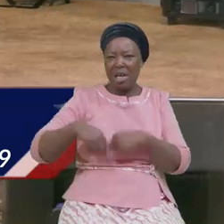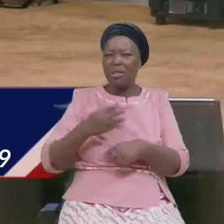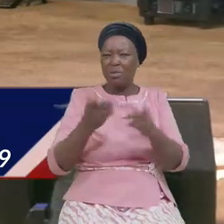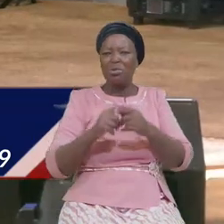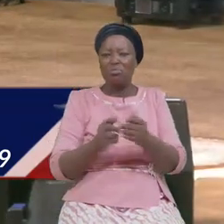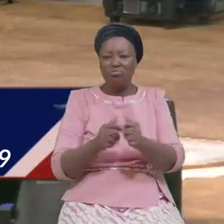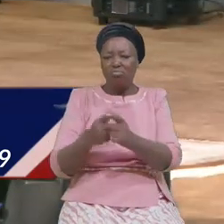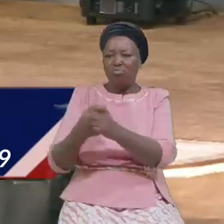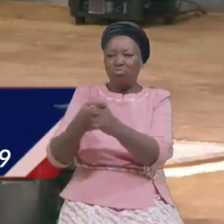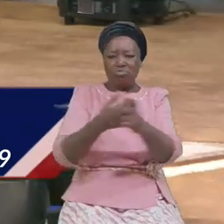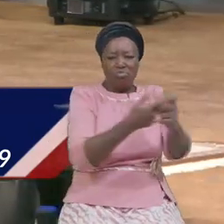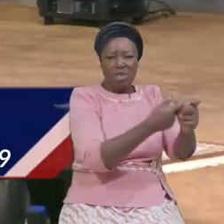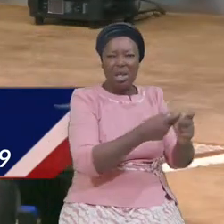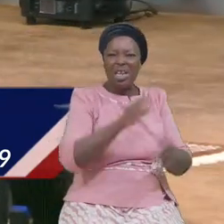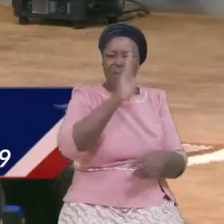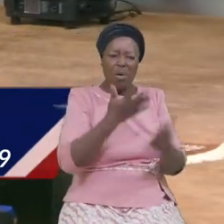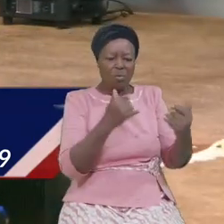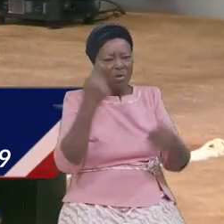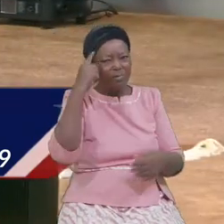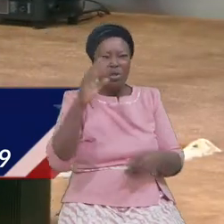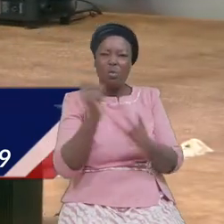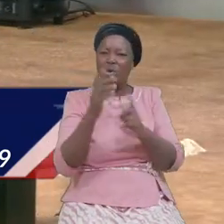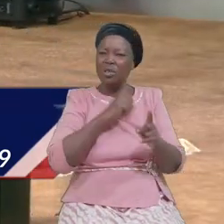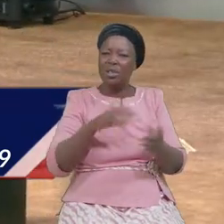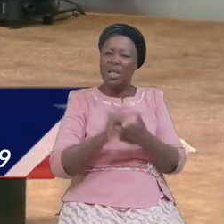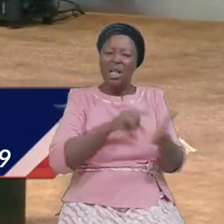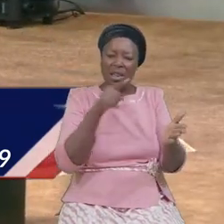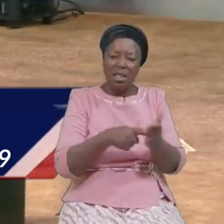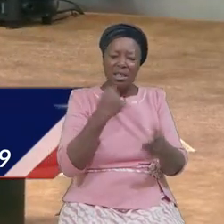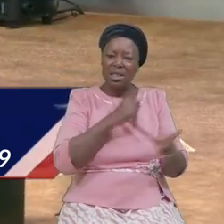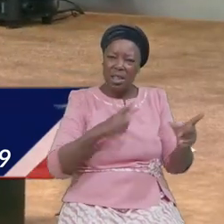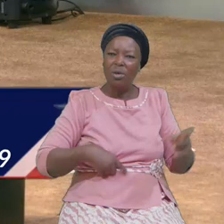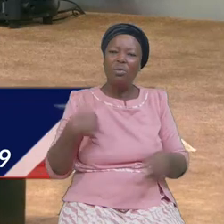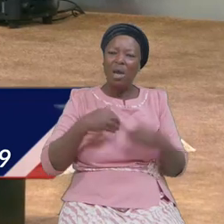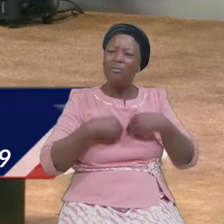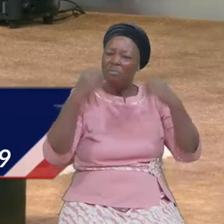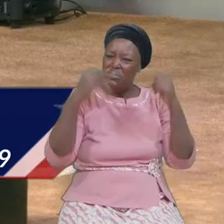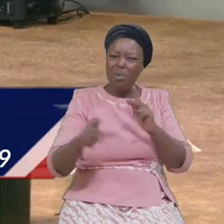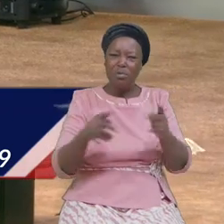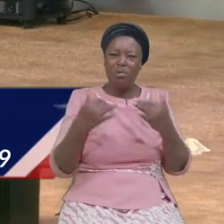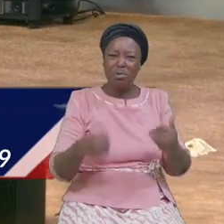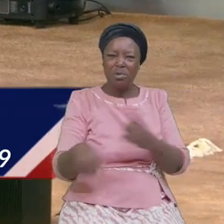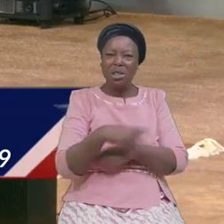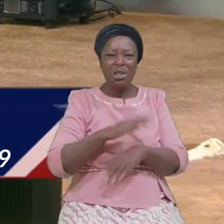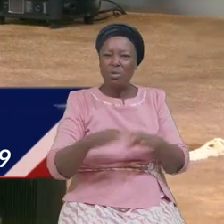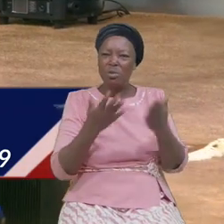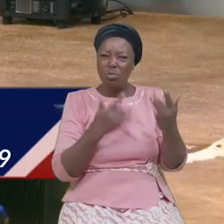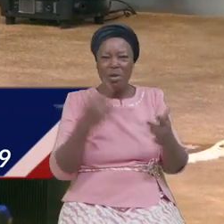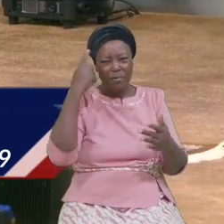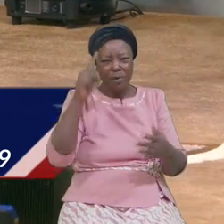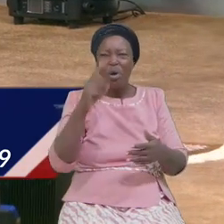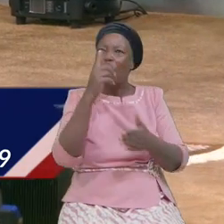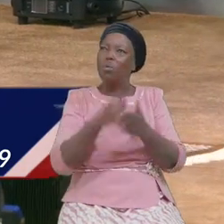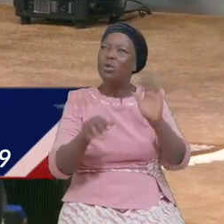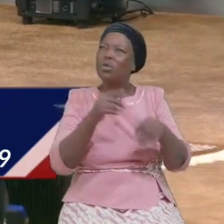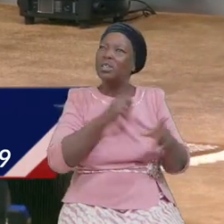wait for, thus says the Lord. Like many people today, they do not wait for, what does the Lord